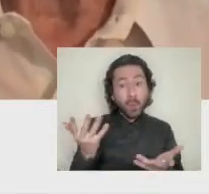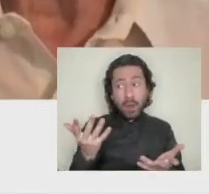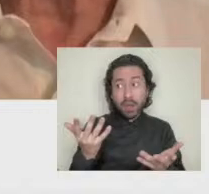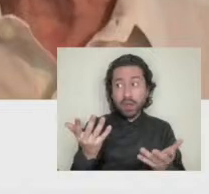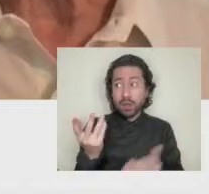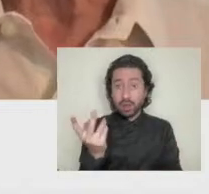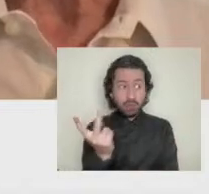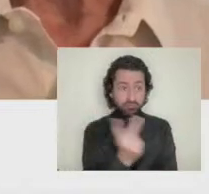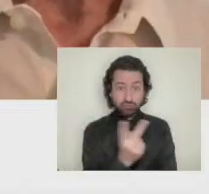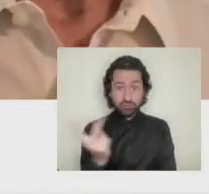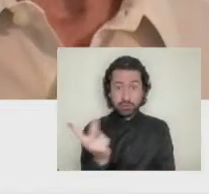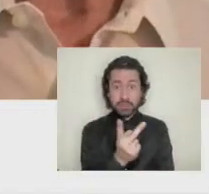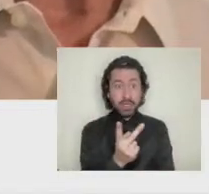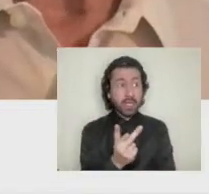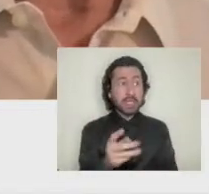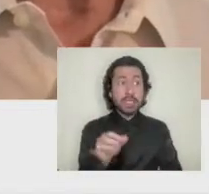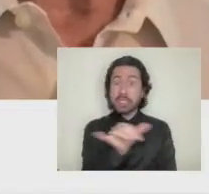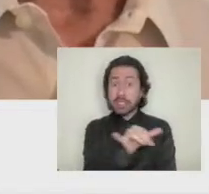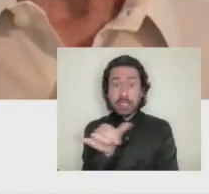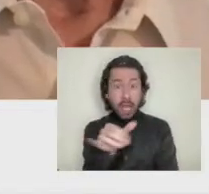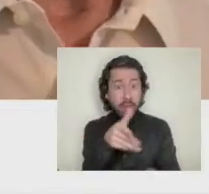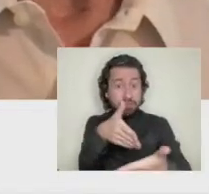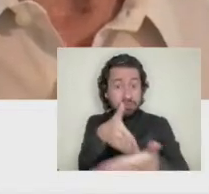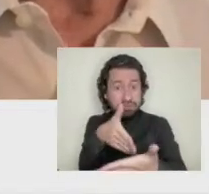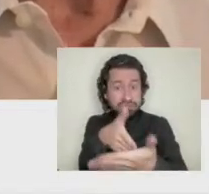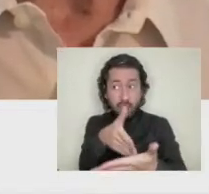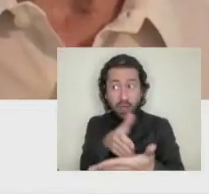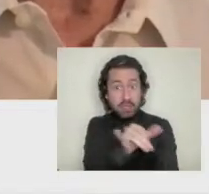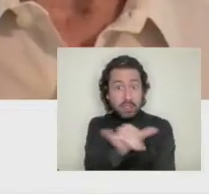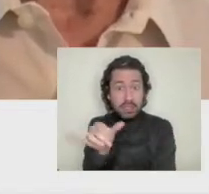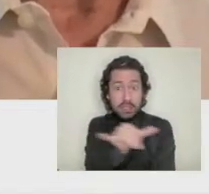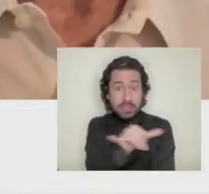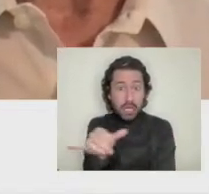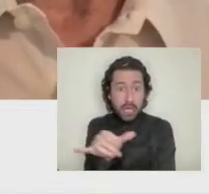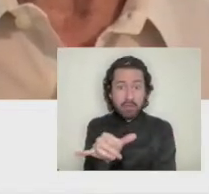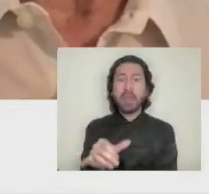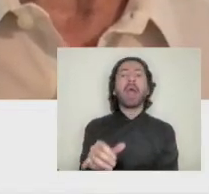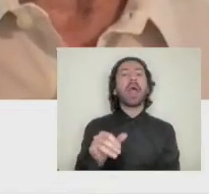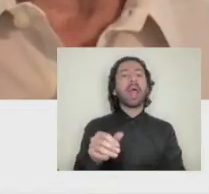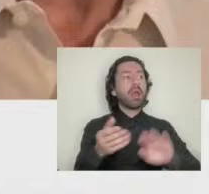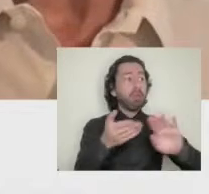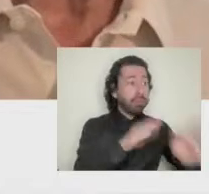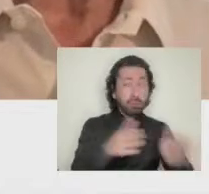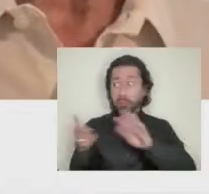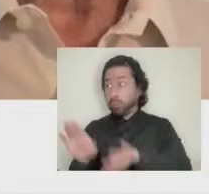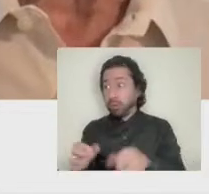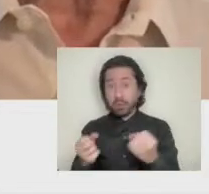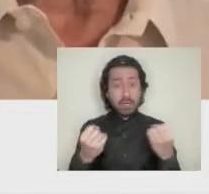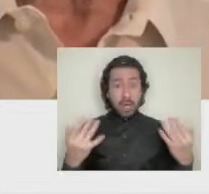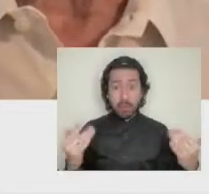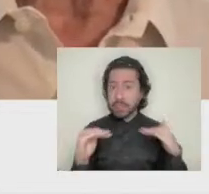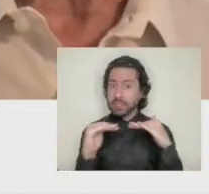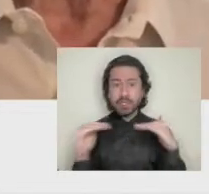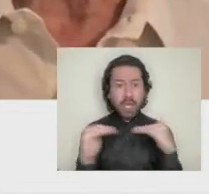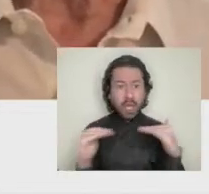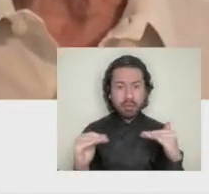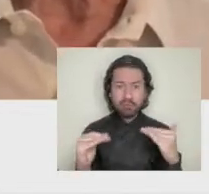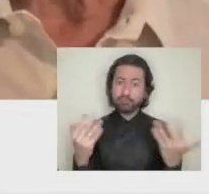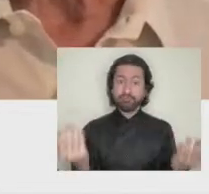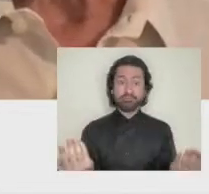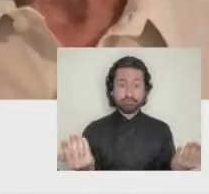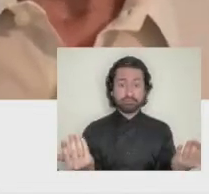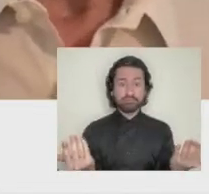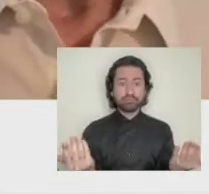of mortality. That means you can see the excess deaths increase with increasing